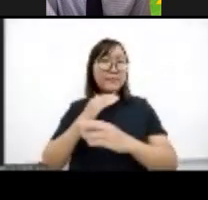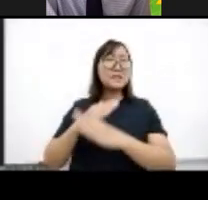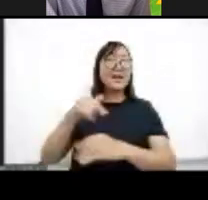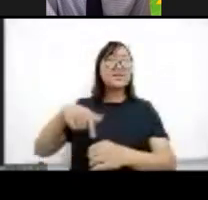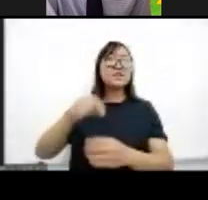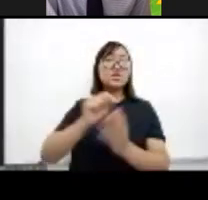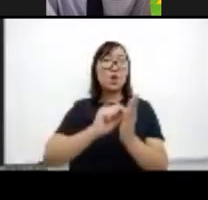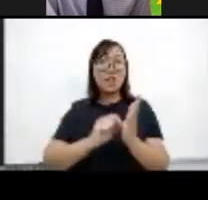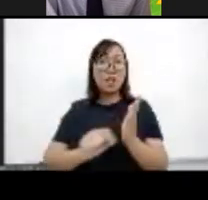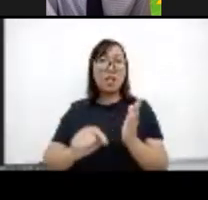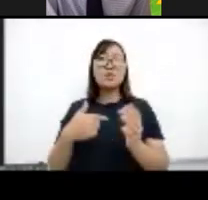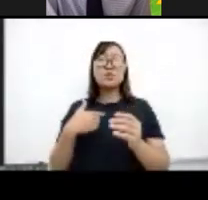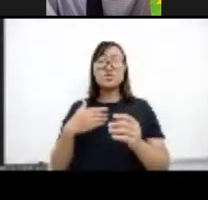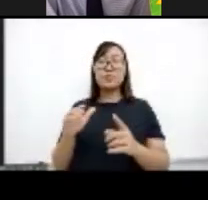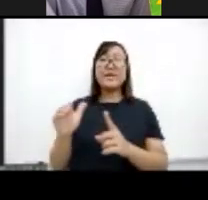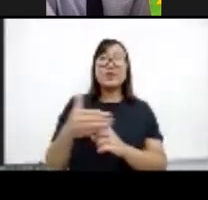Framework